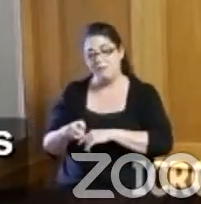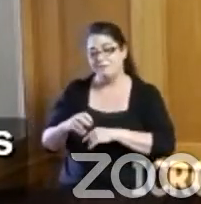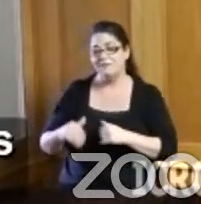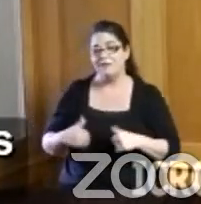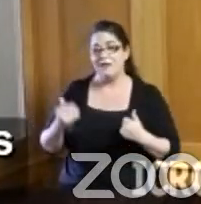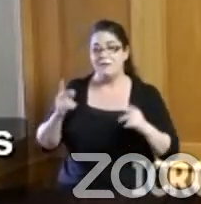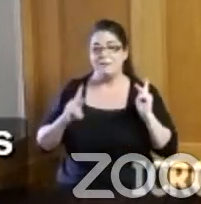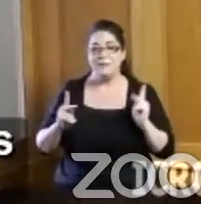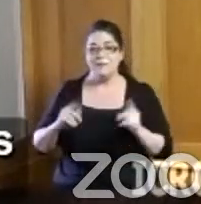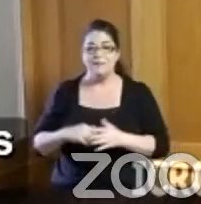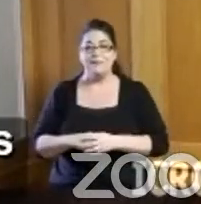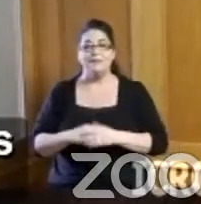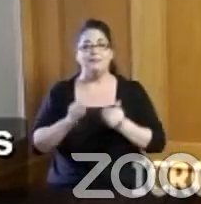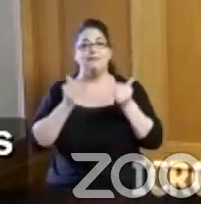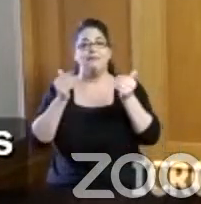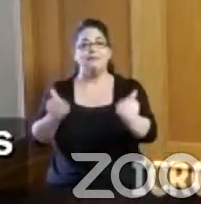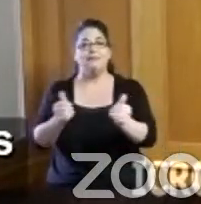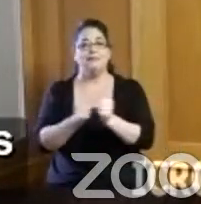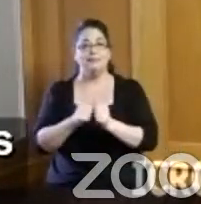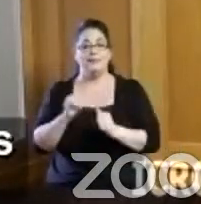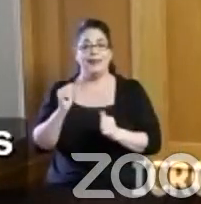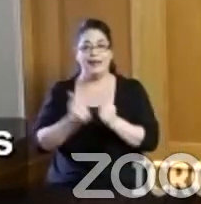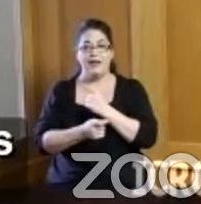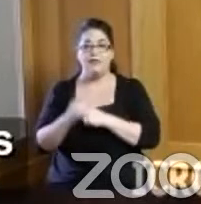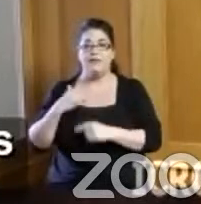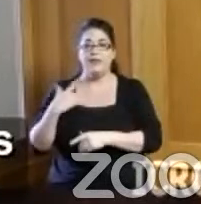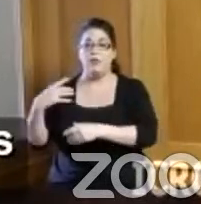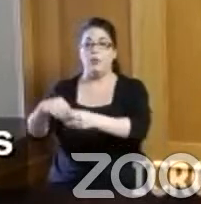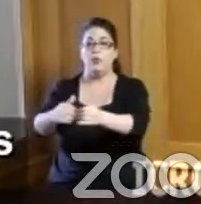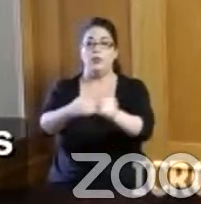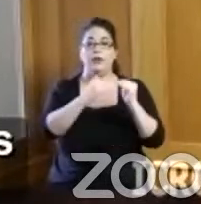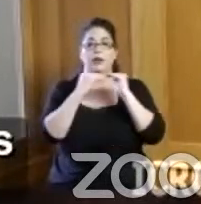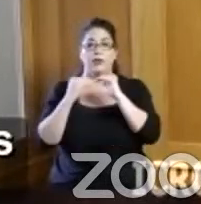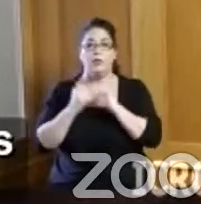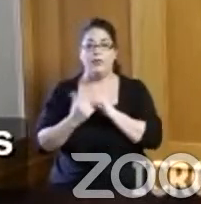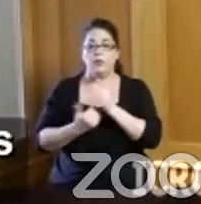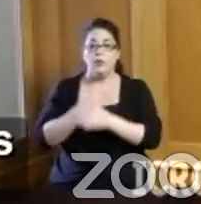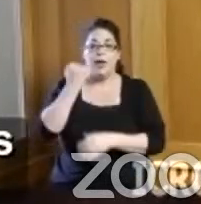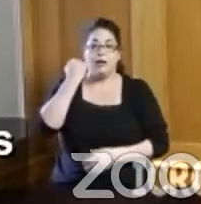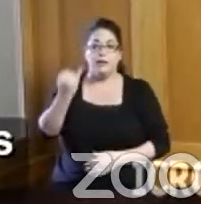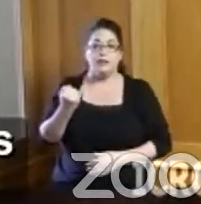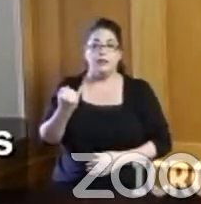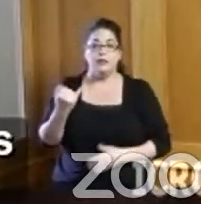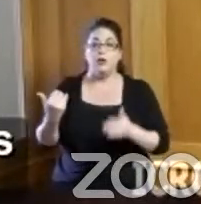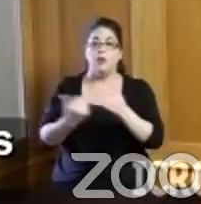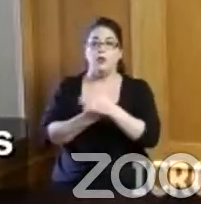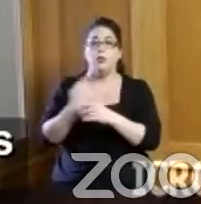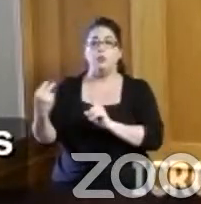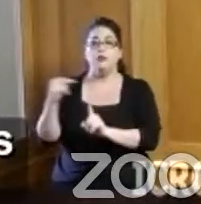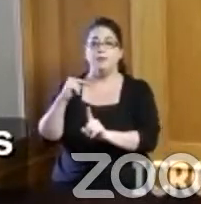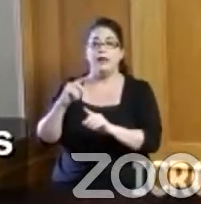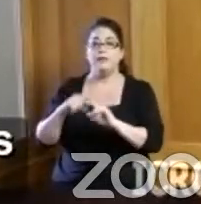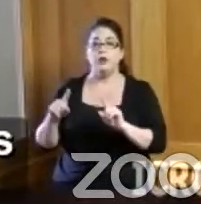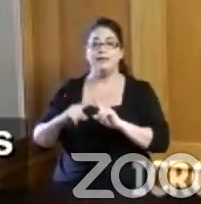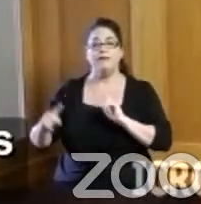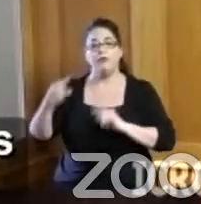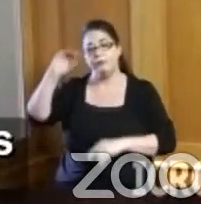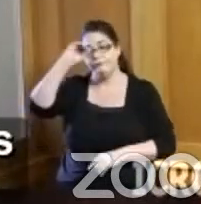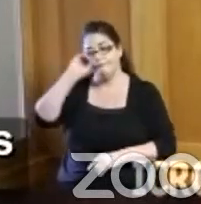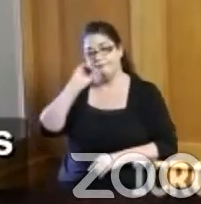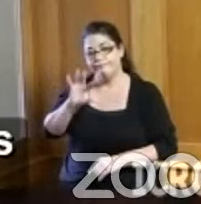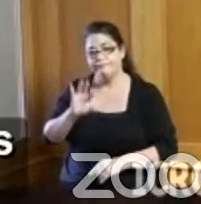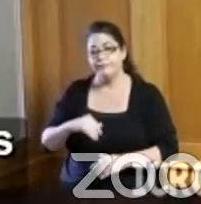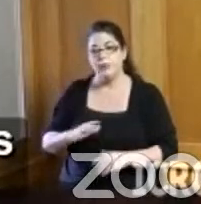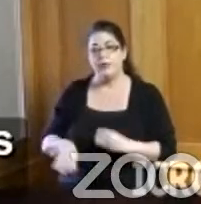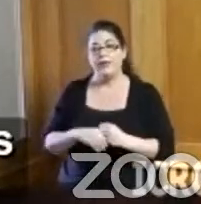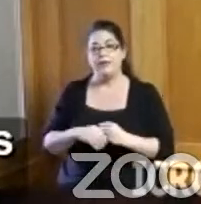know, continue to move forward and everyone feels included with new ideas and some new perspective or different perspective. So I'm